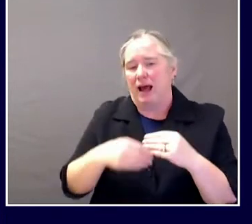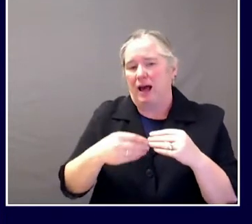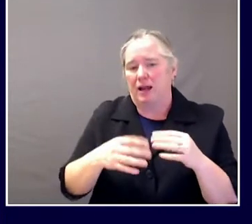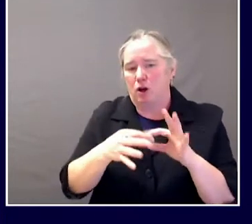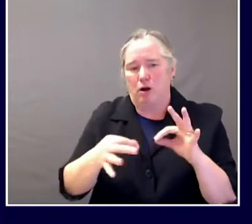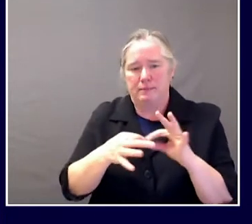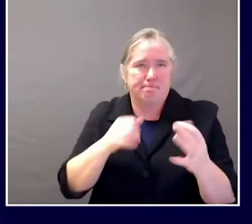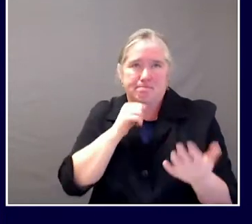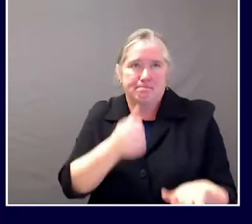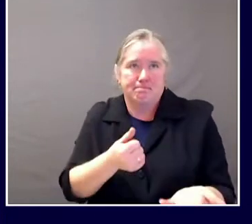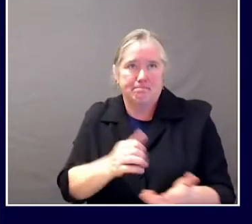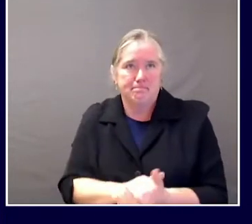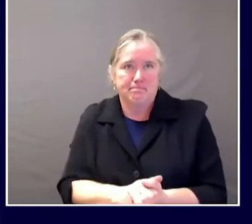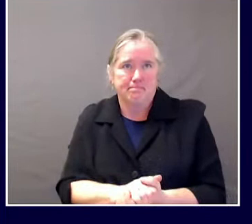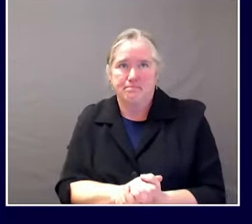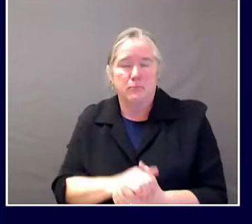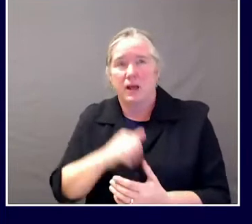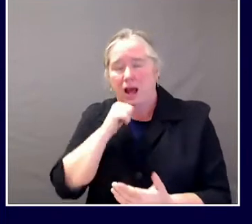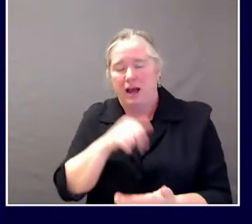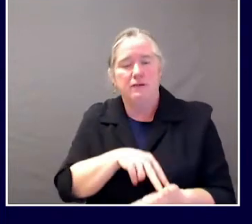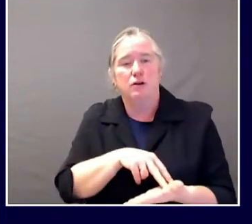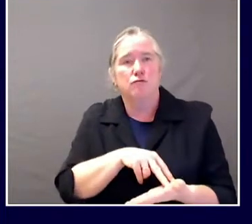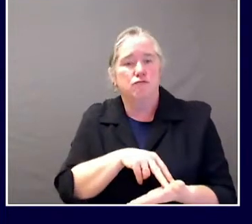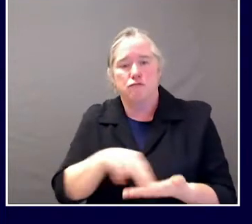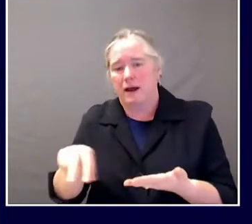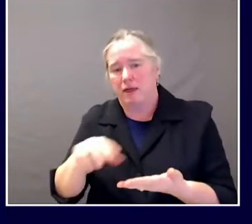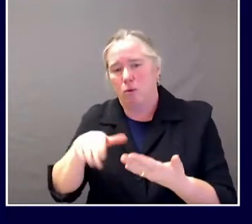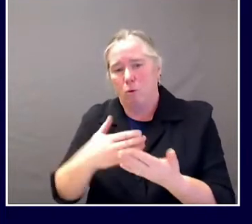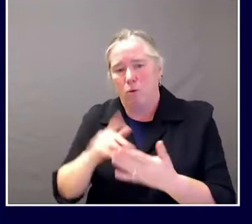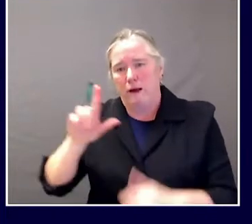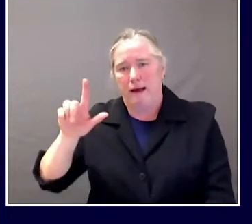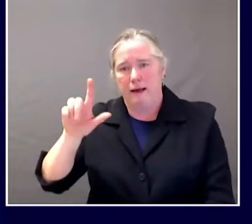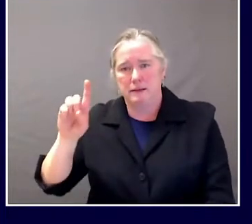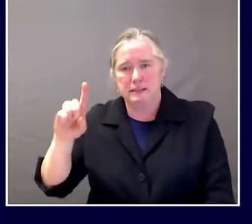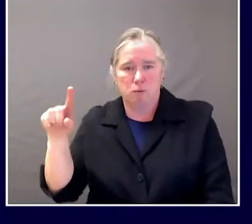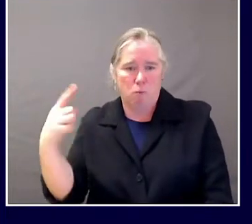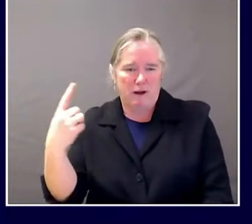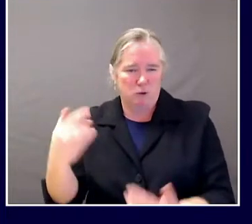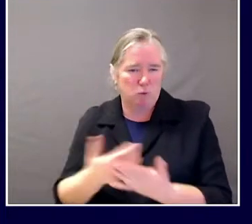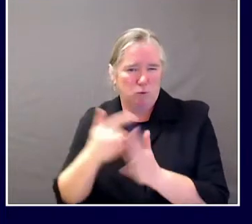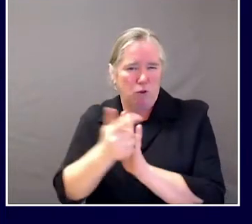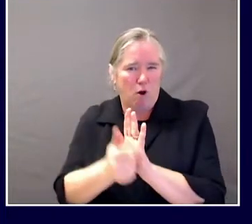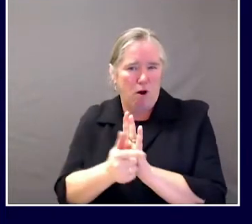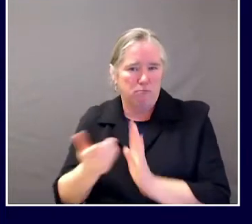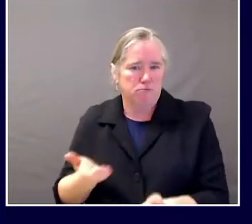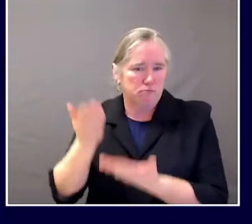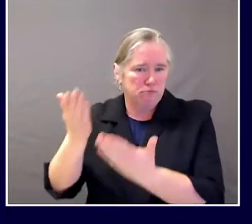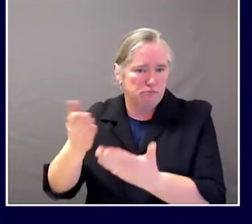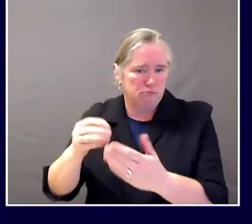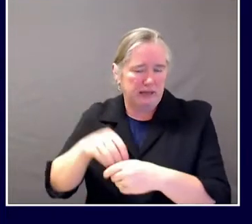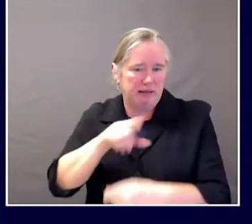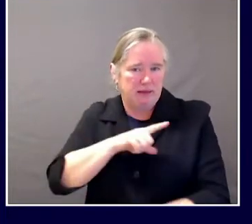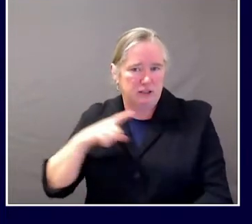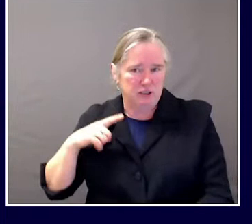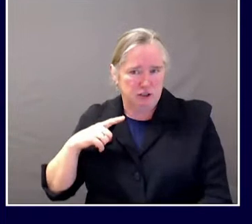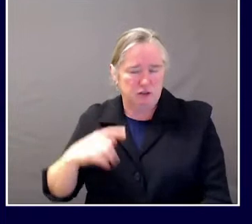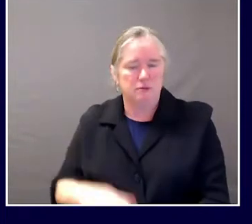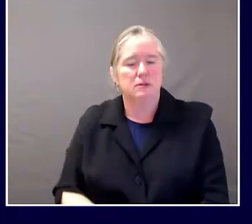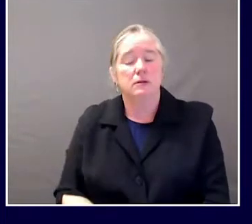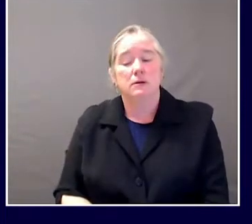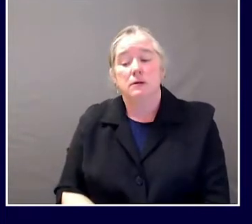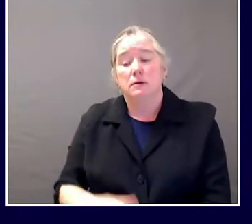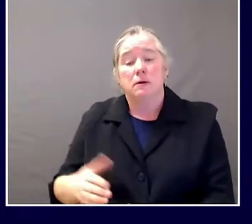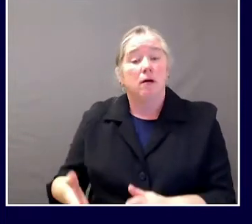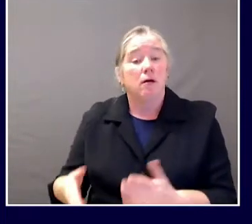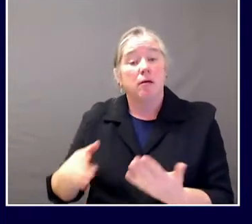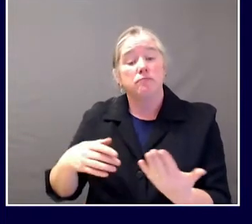I haven't read through it all and want to chat with my team about where we are. But certainly the concepts that are outlined there,